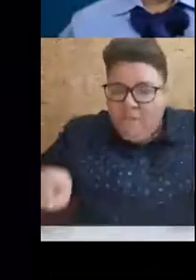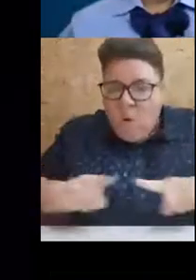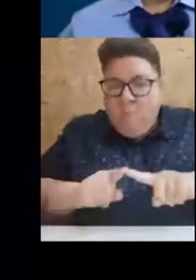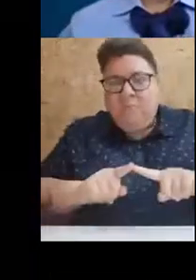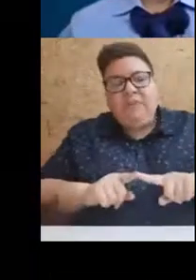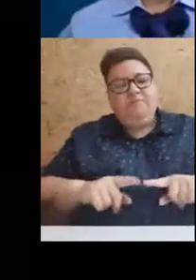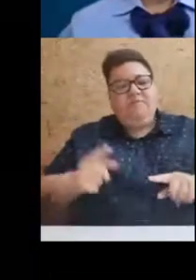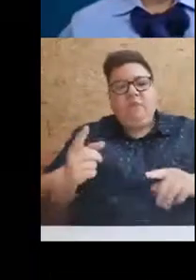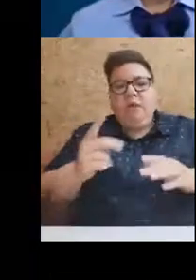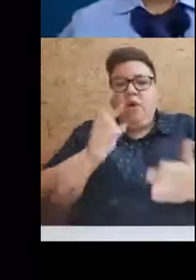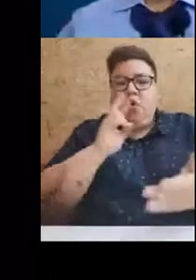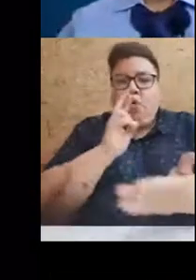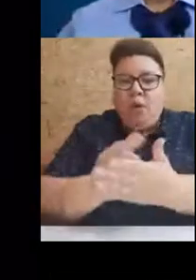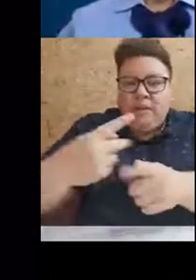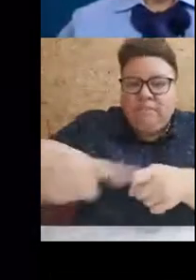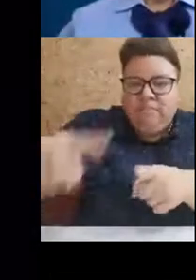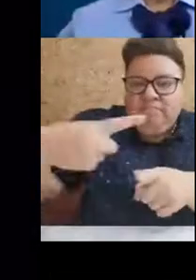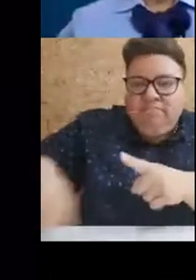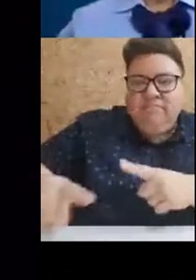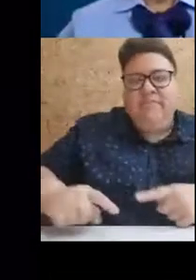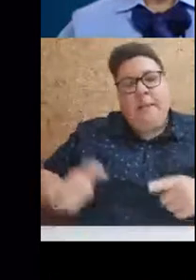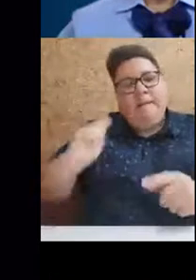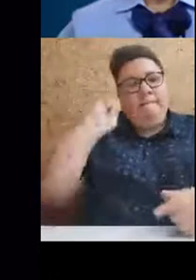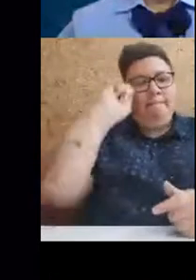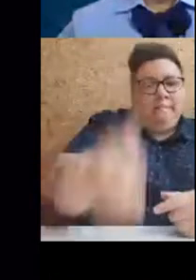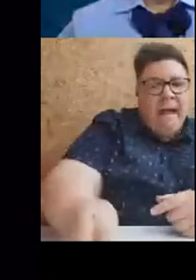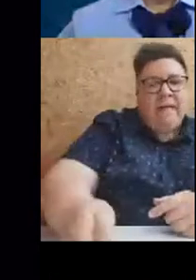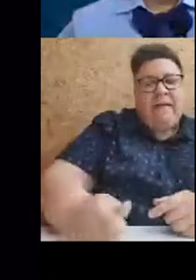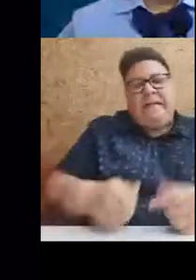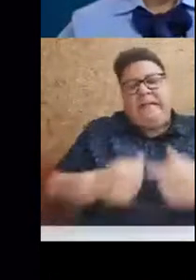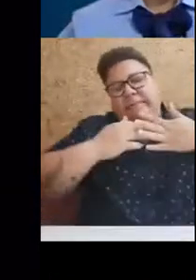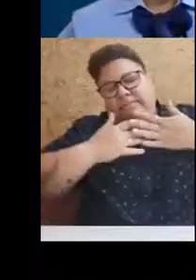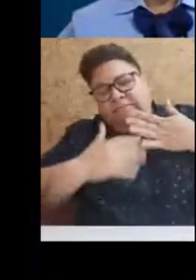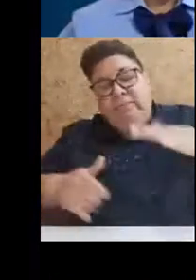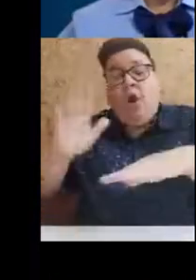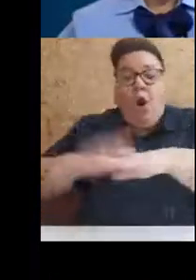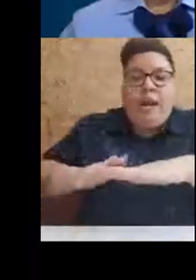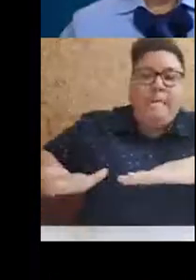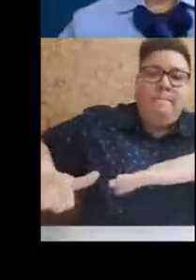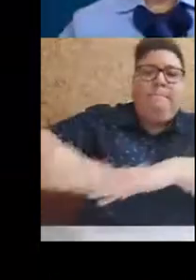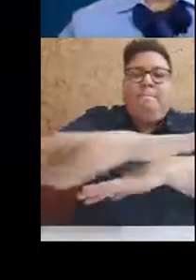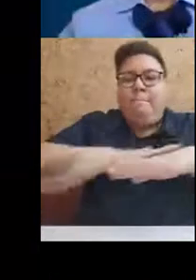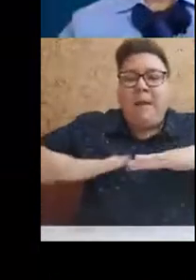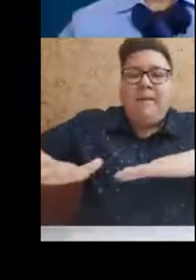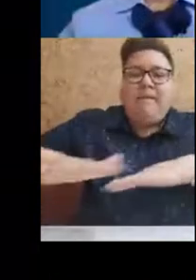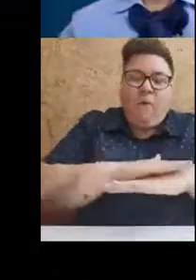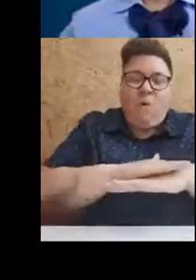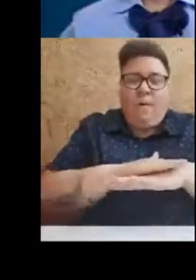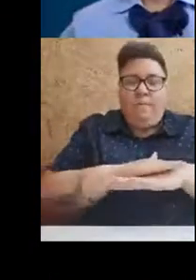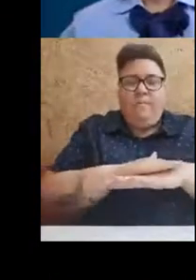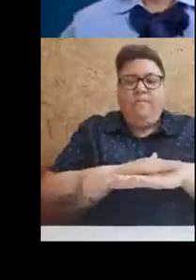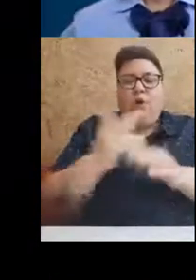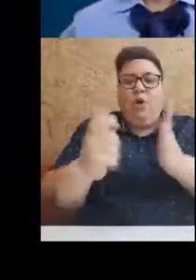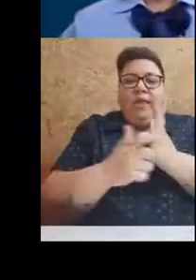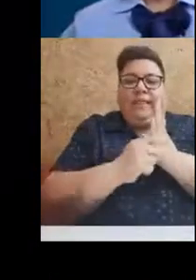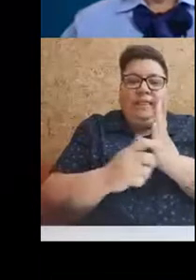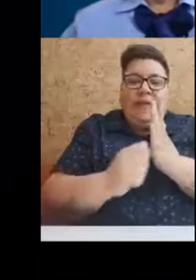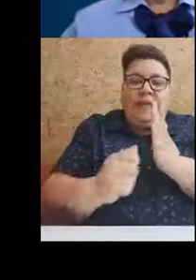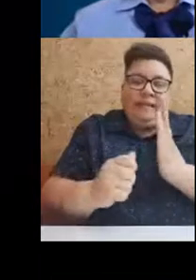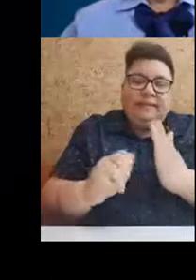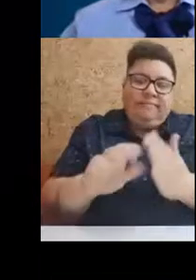payment arrangements from SARS. You can request also your tax compliance, you can update your